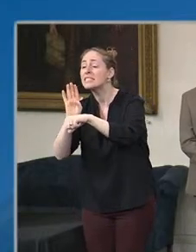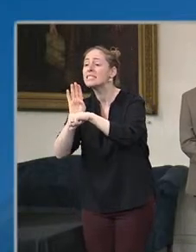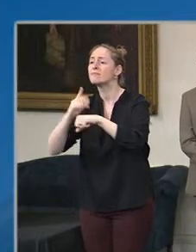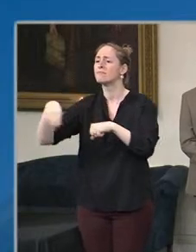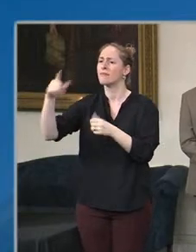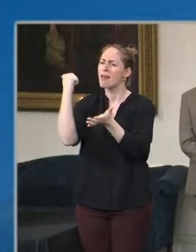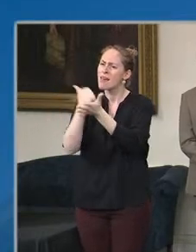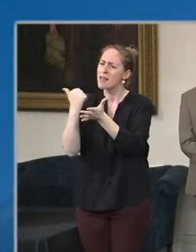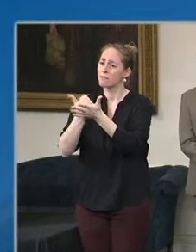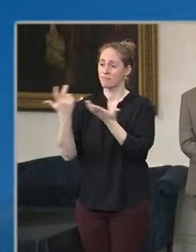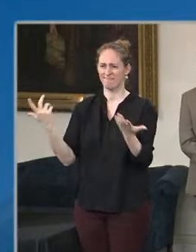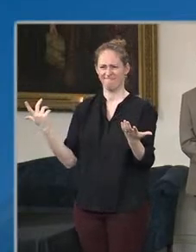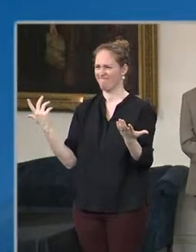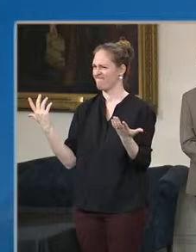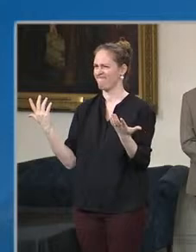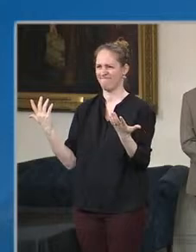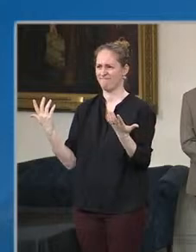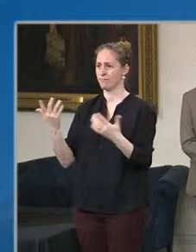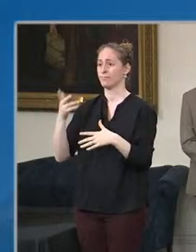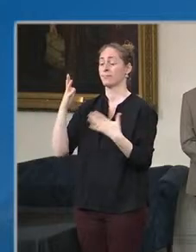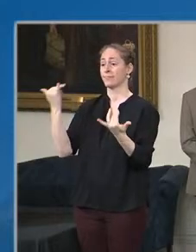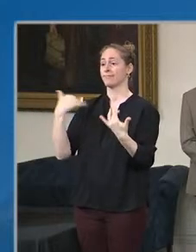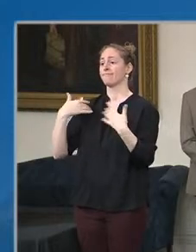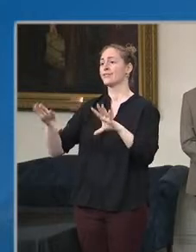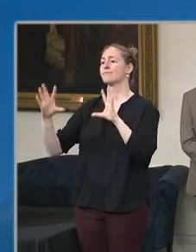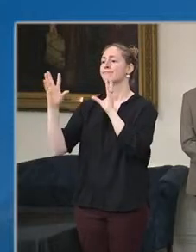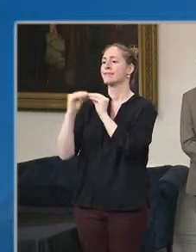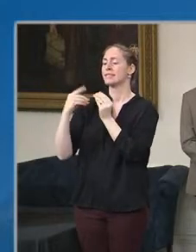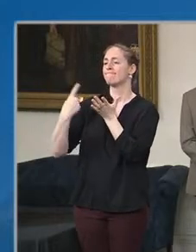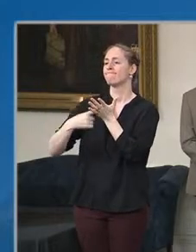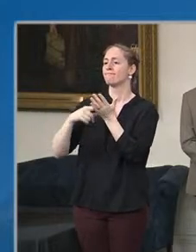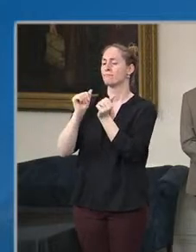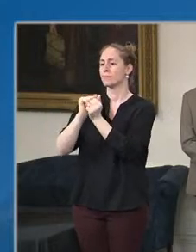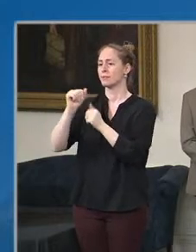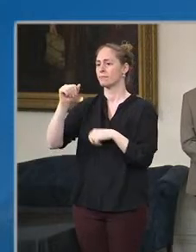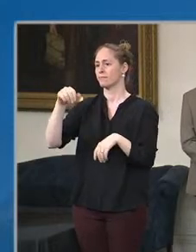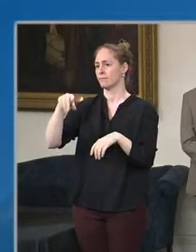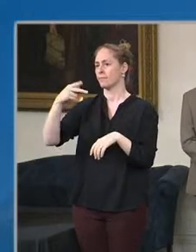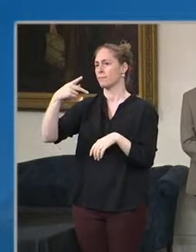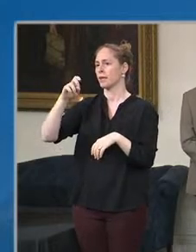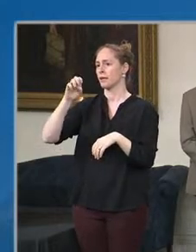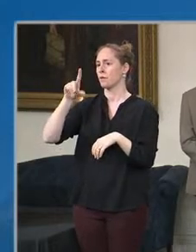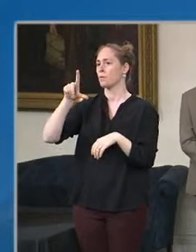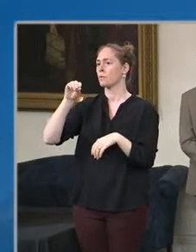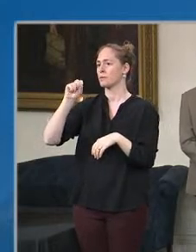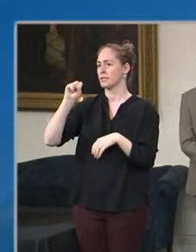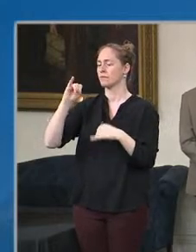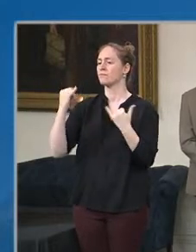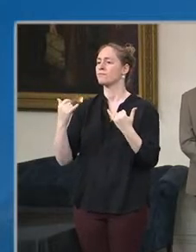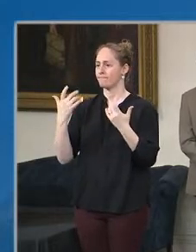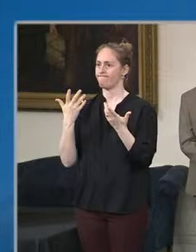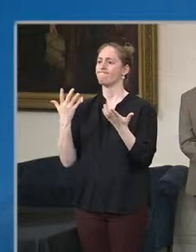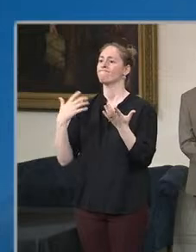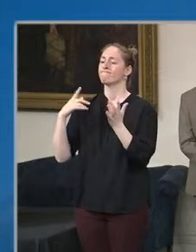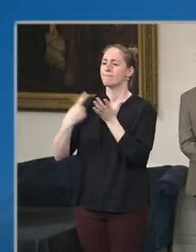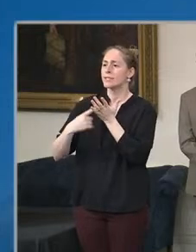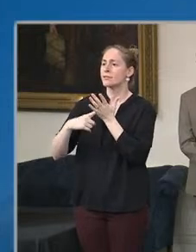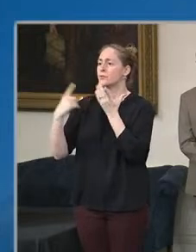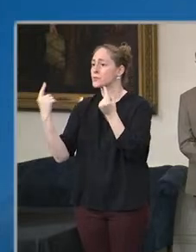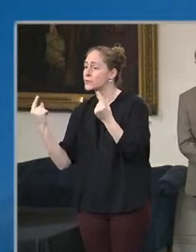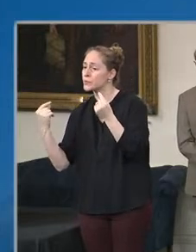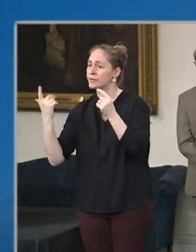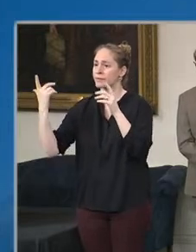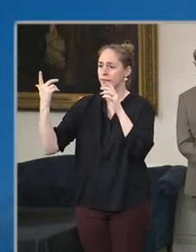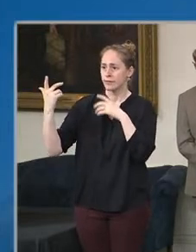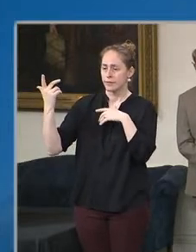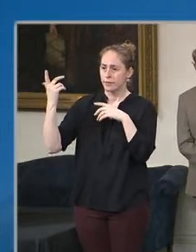the ongoing negotiations in Congress over COVID-19 relief. We continue to stress to all of our leaders